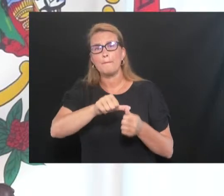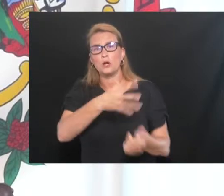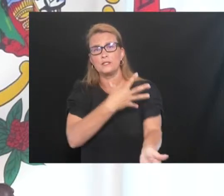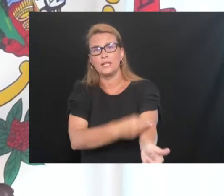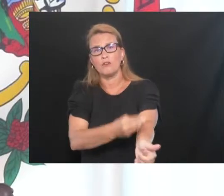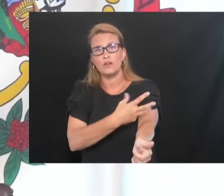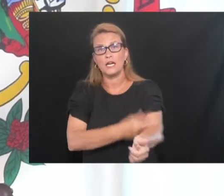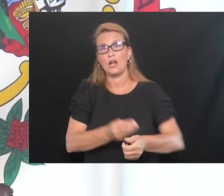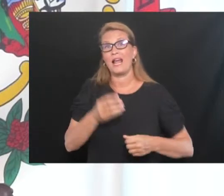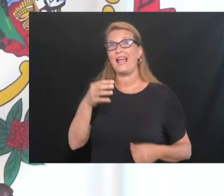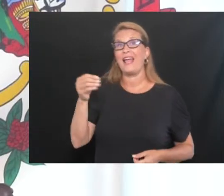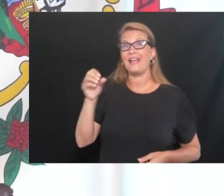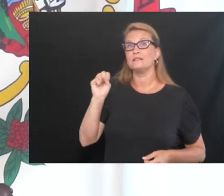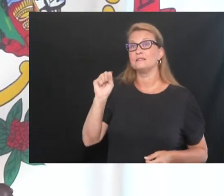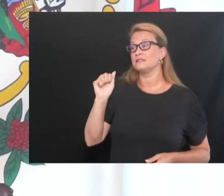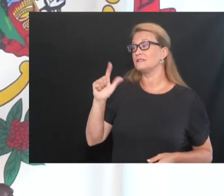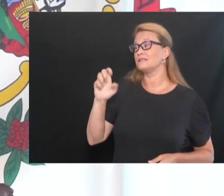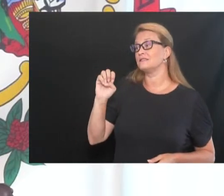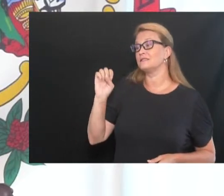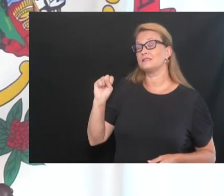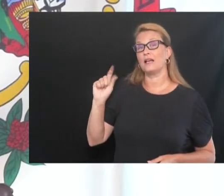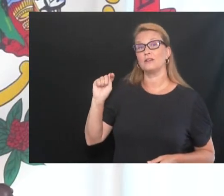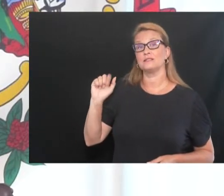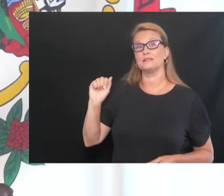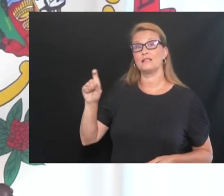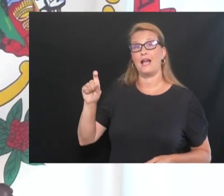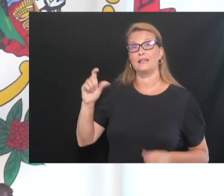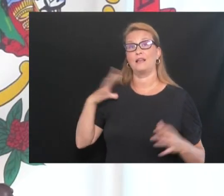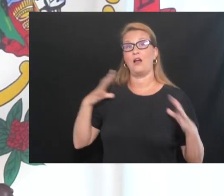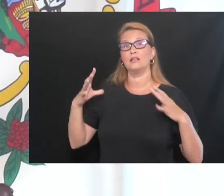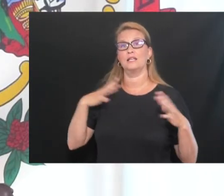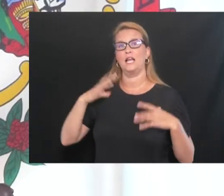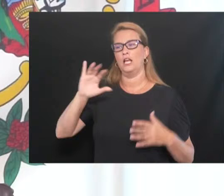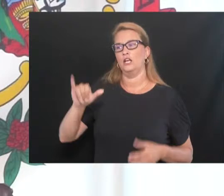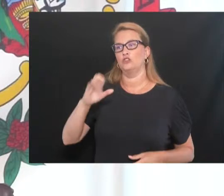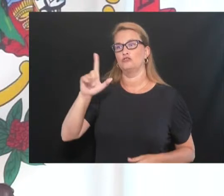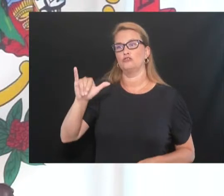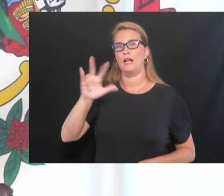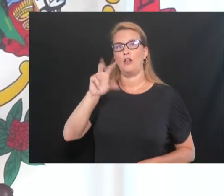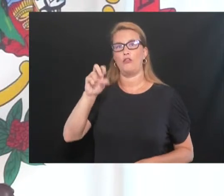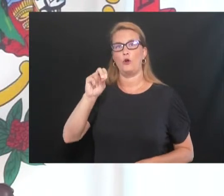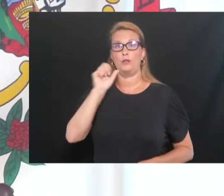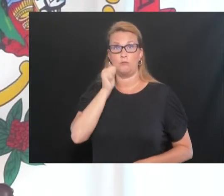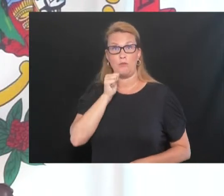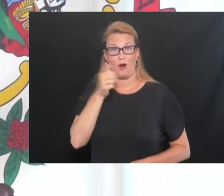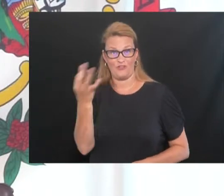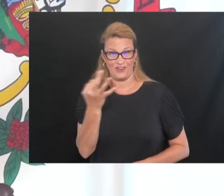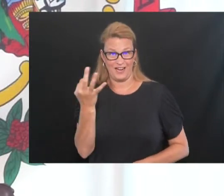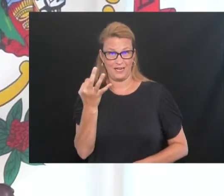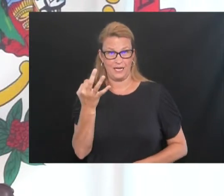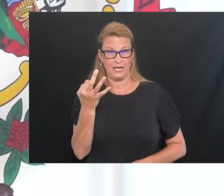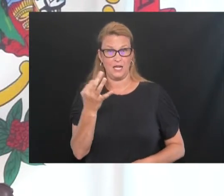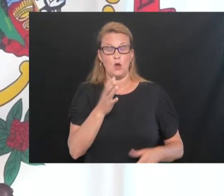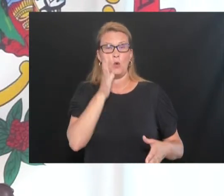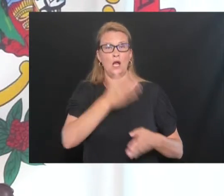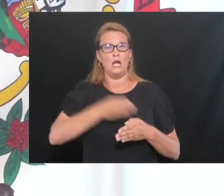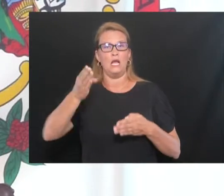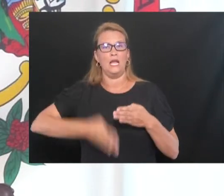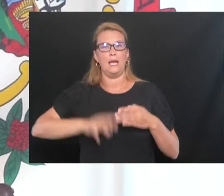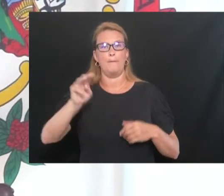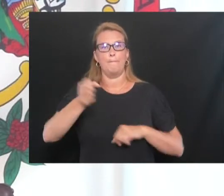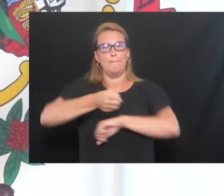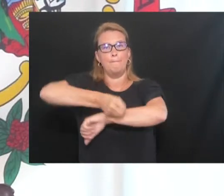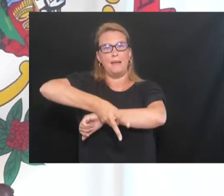tax holiday that begins on July the 30th on Friday and will end at midnight on Monday,